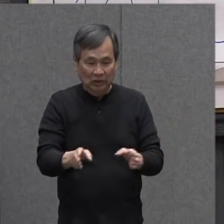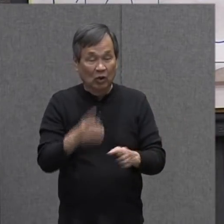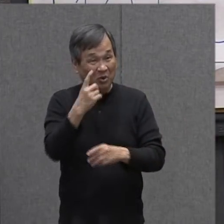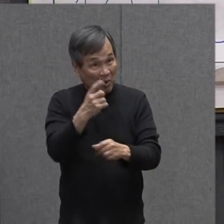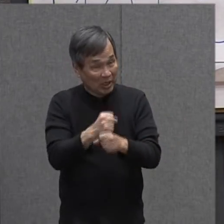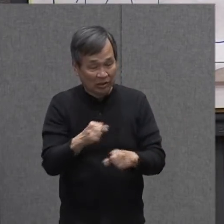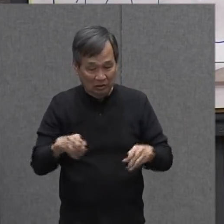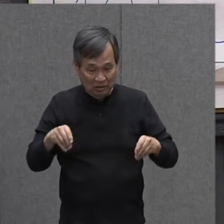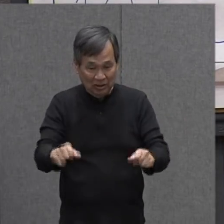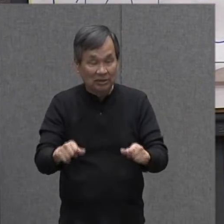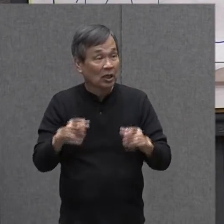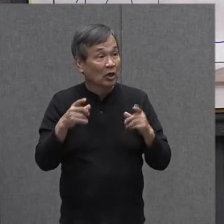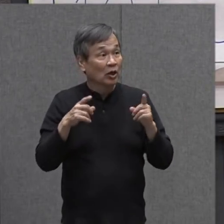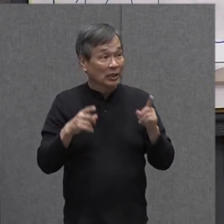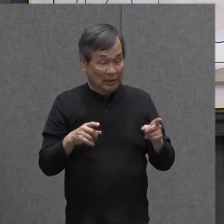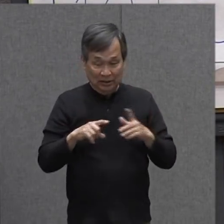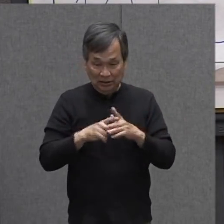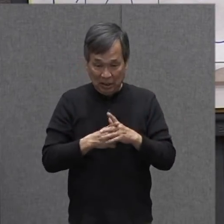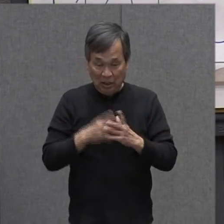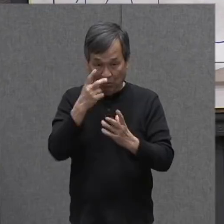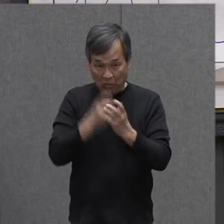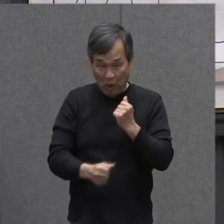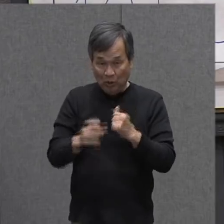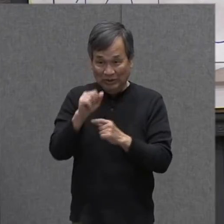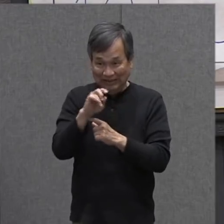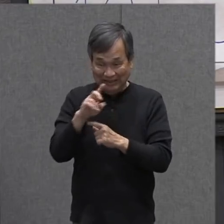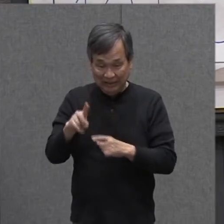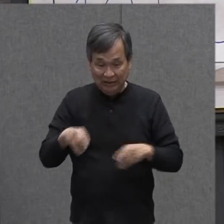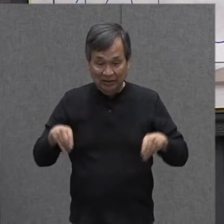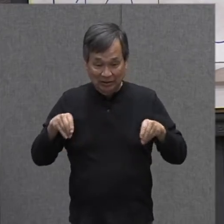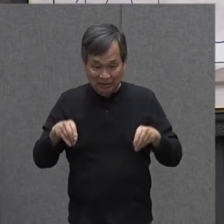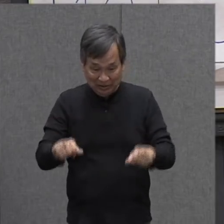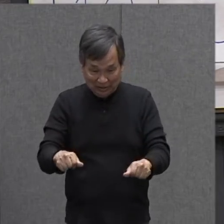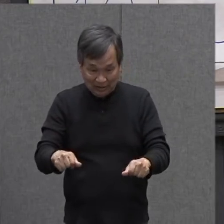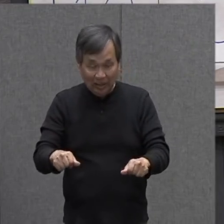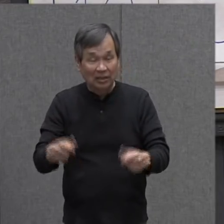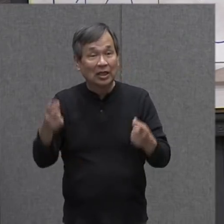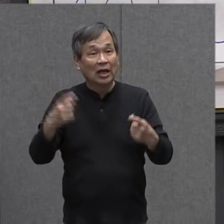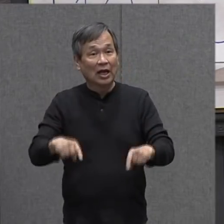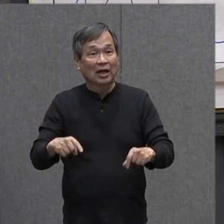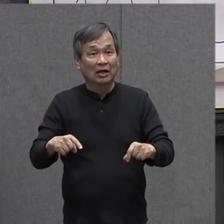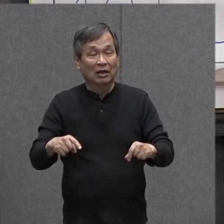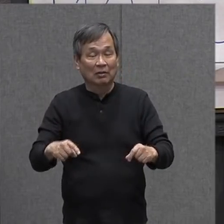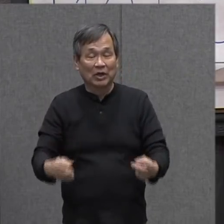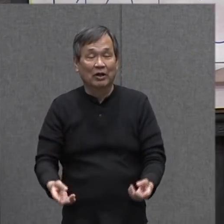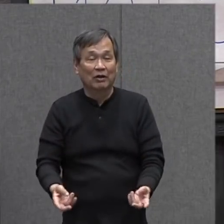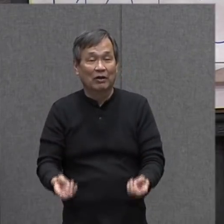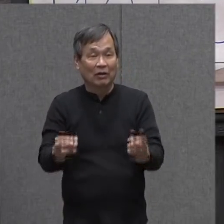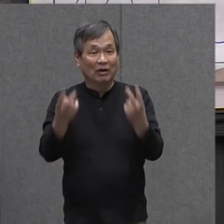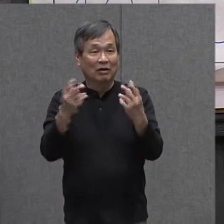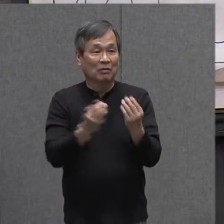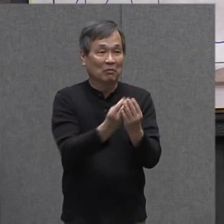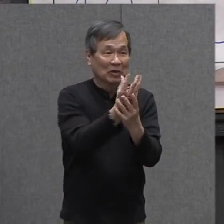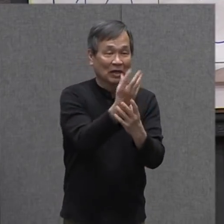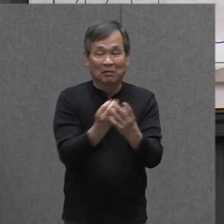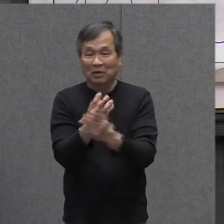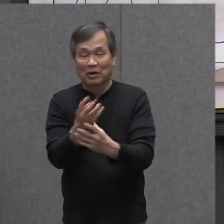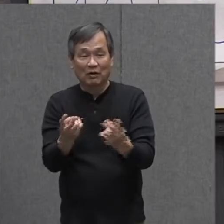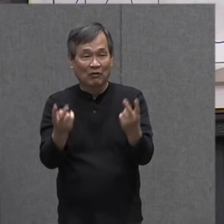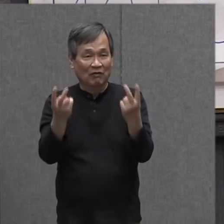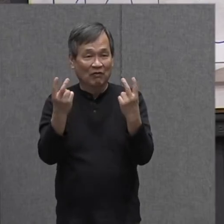5. So my 2 and 5 are repeated in other, and all the other fractions have a number that is not repeated. So I